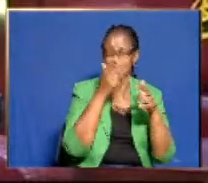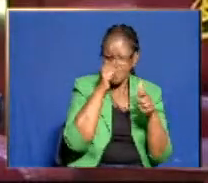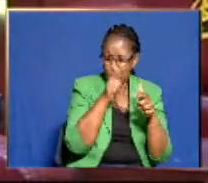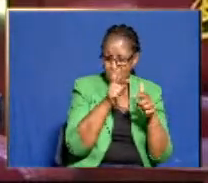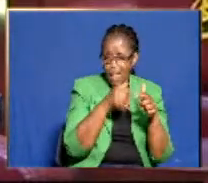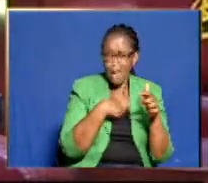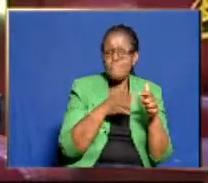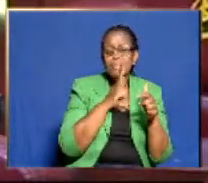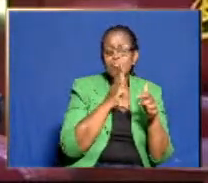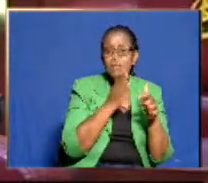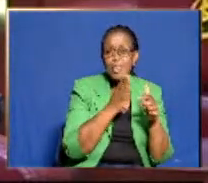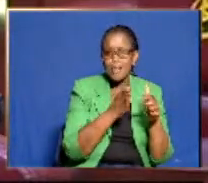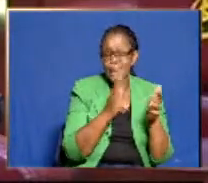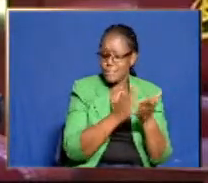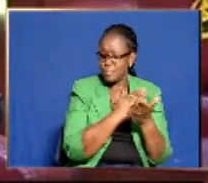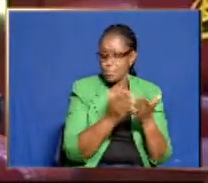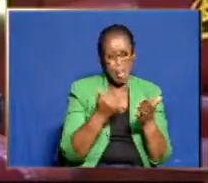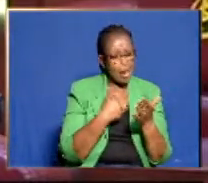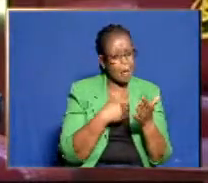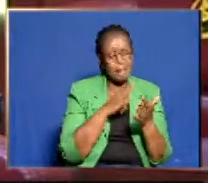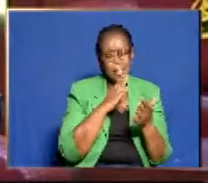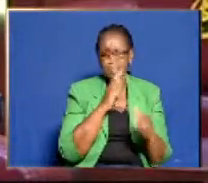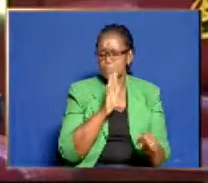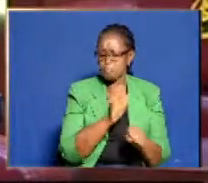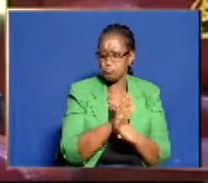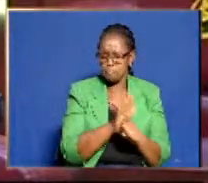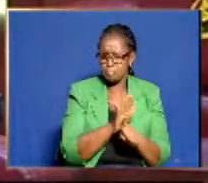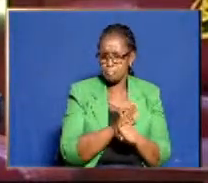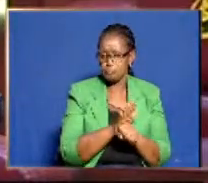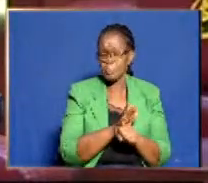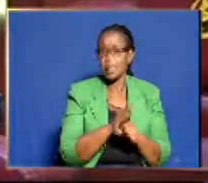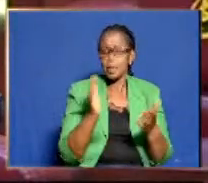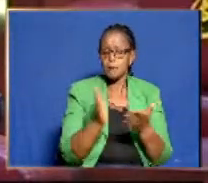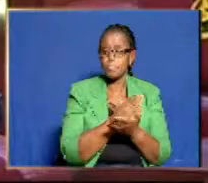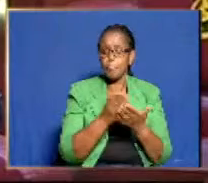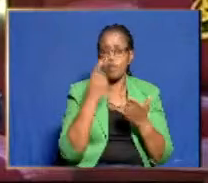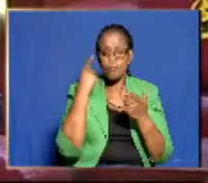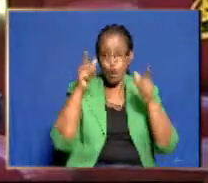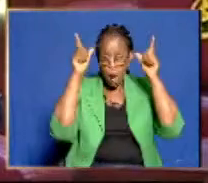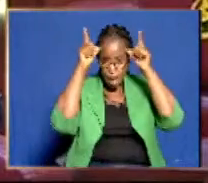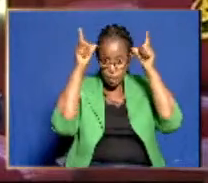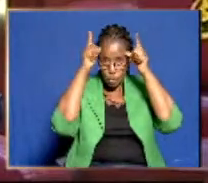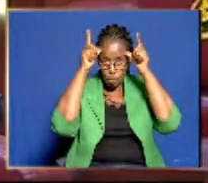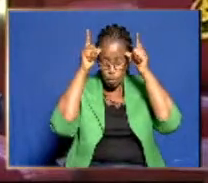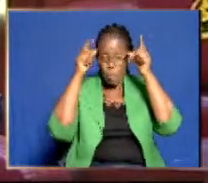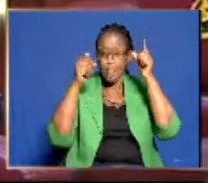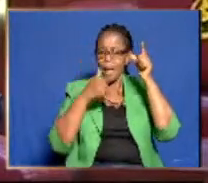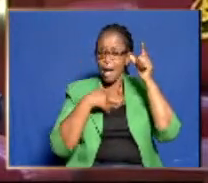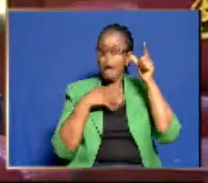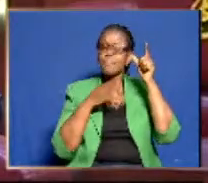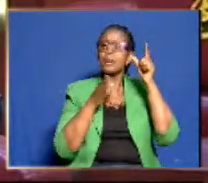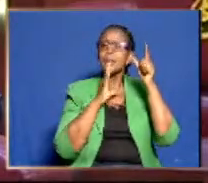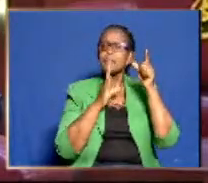The department has a lot of pending bills. In the Department of Livestock, for example, they have a current pending bill of about